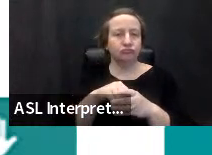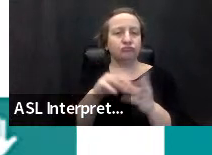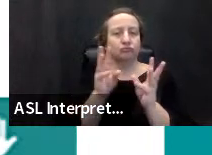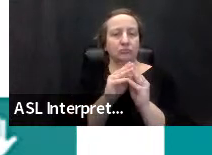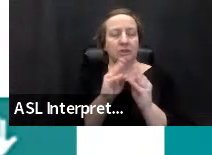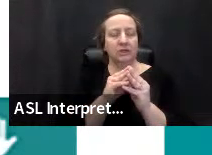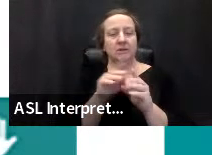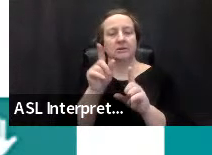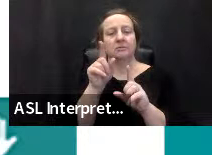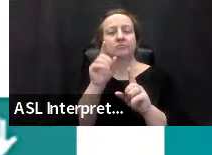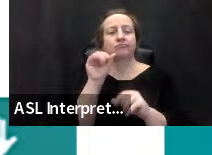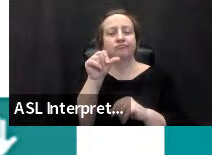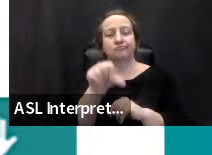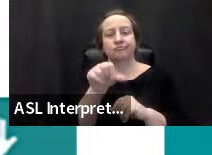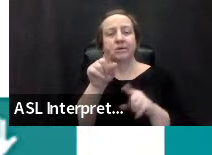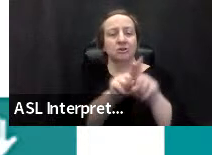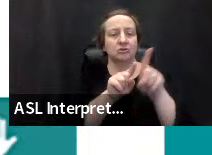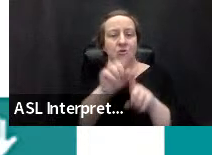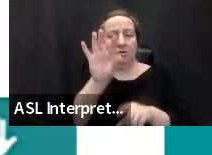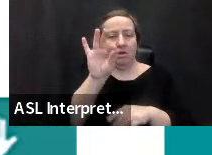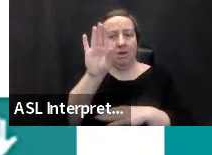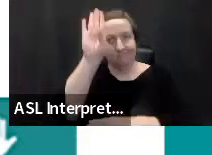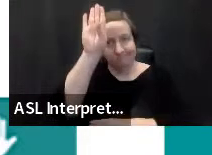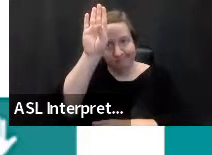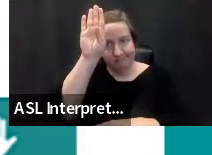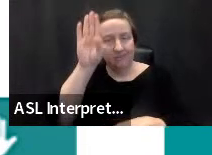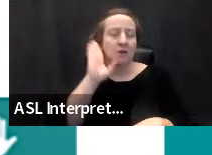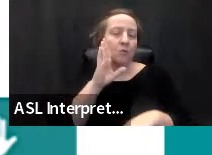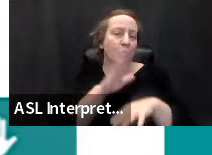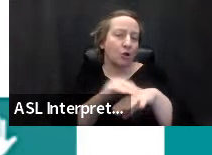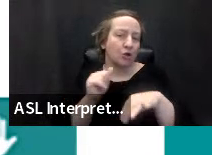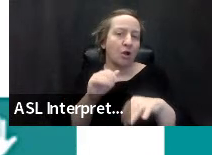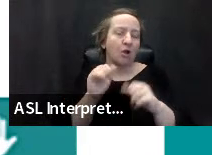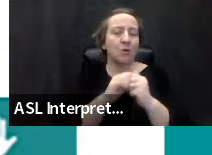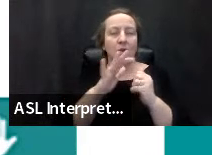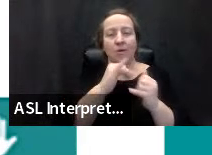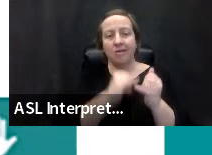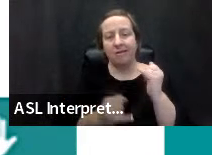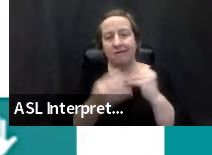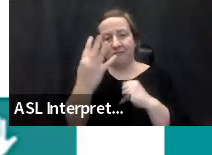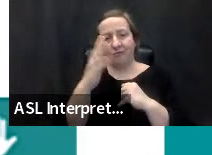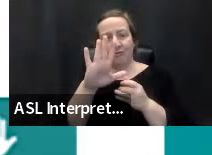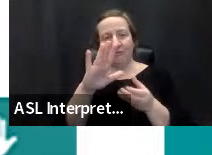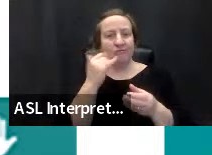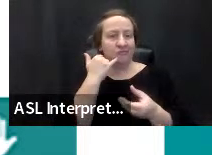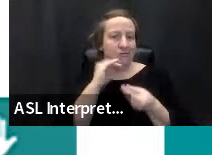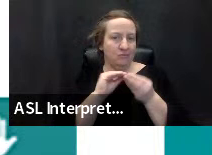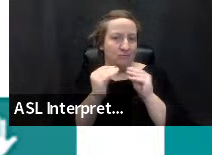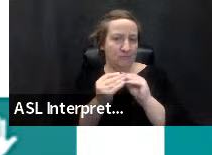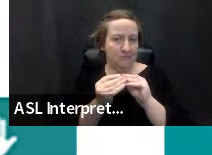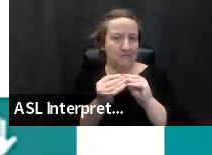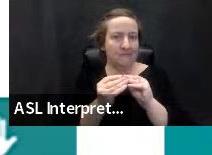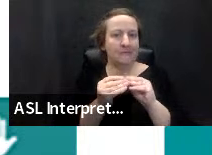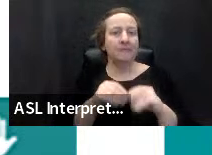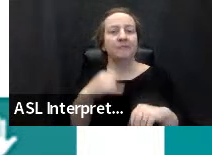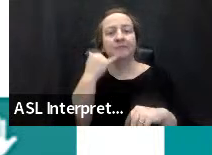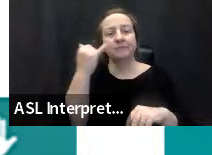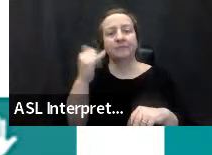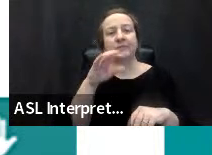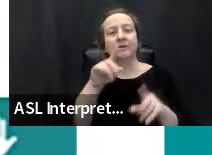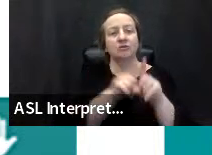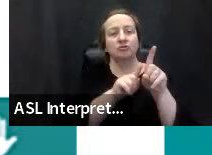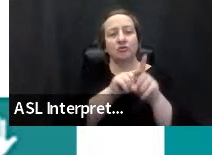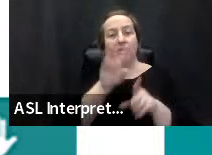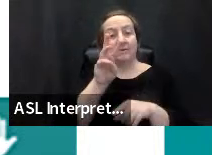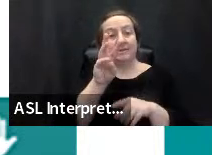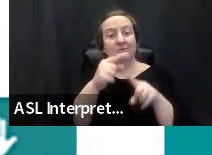Dial *9 to raise your hand. We will call on you by the last 4 digits of your phone number. Dial *6